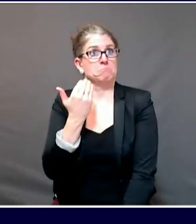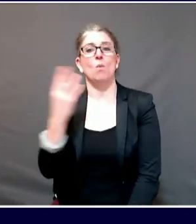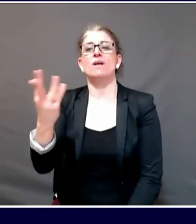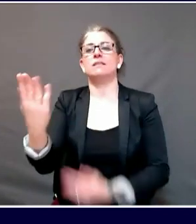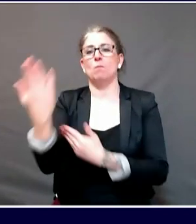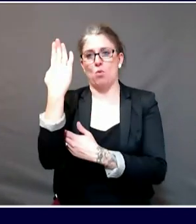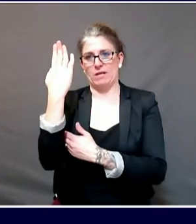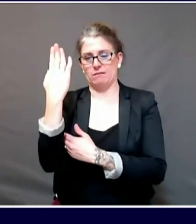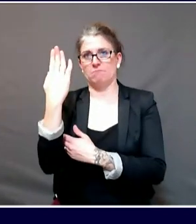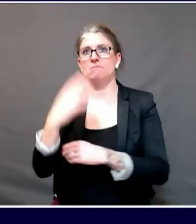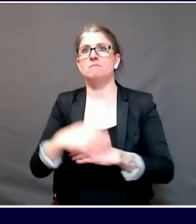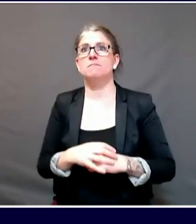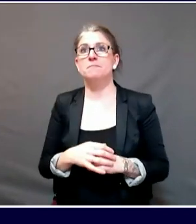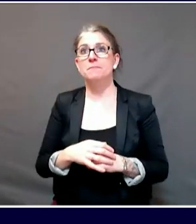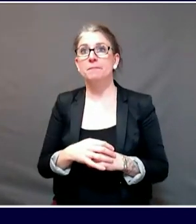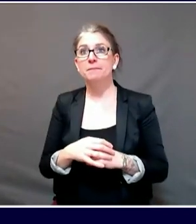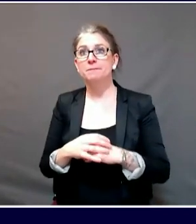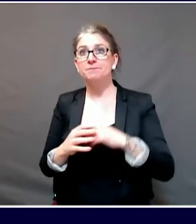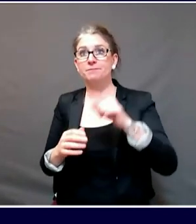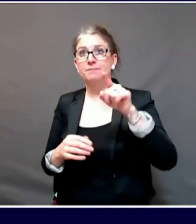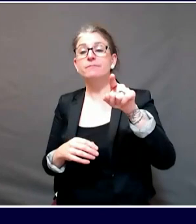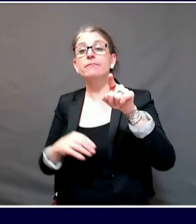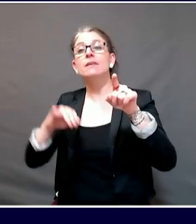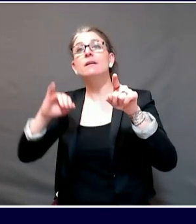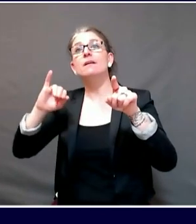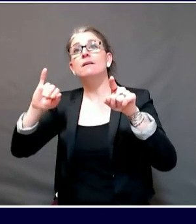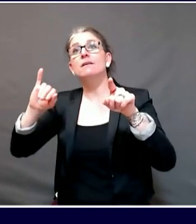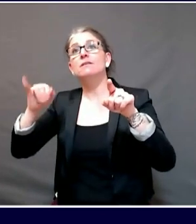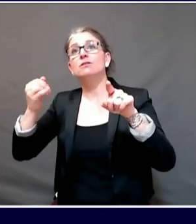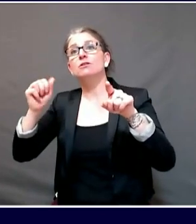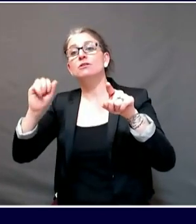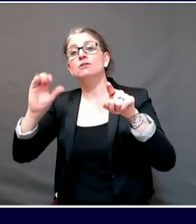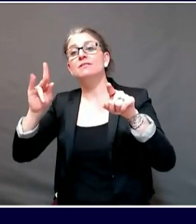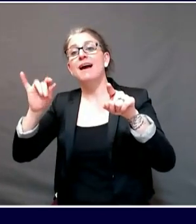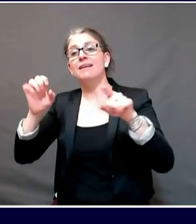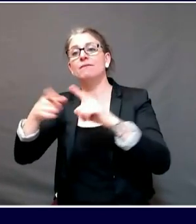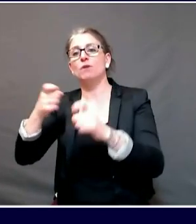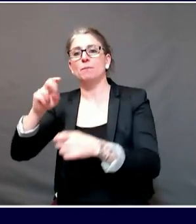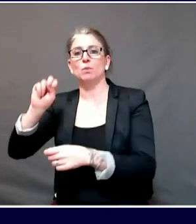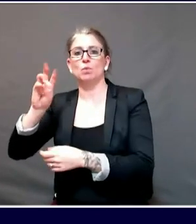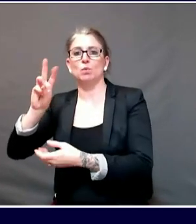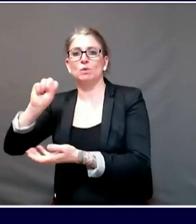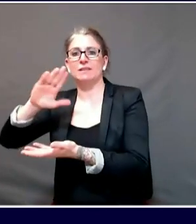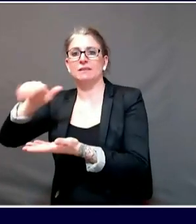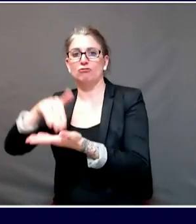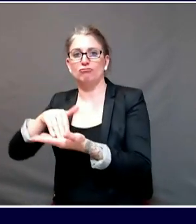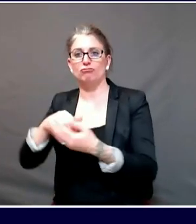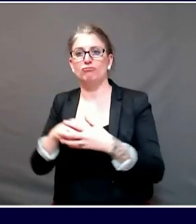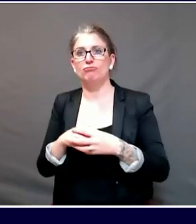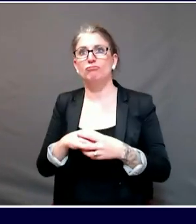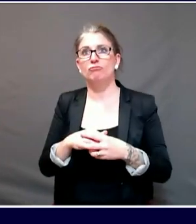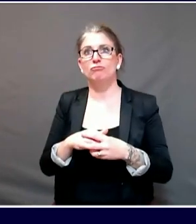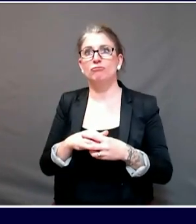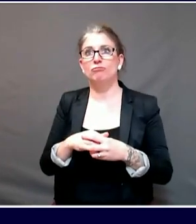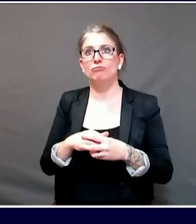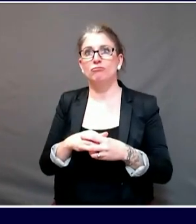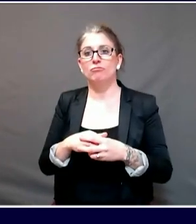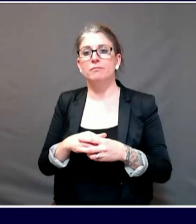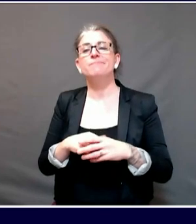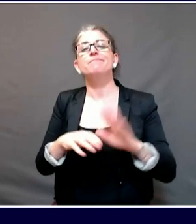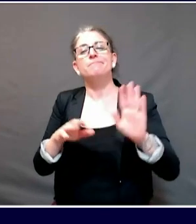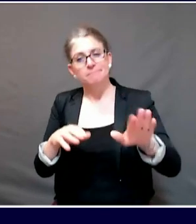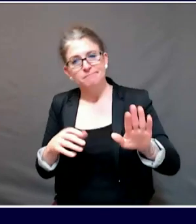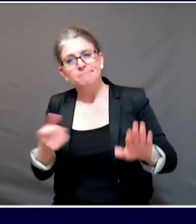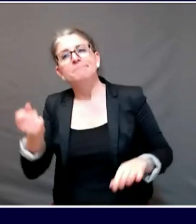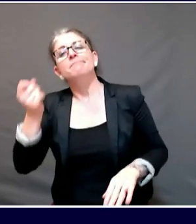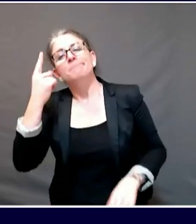Hi, Dr. Shah, thank you. As far as the order of people getting vaccinated, obviously the frontline workers are first, the people that are most in contact